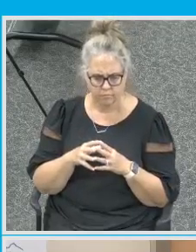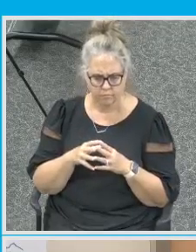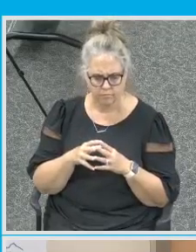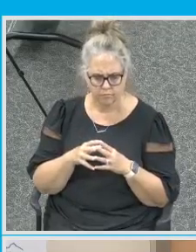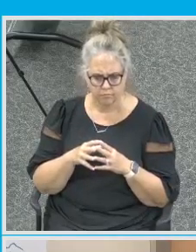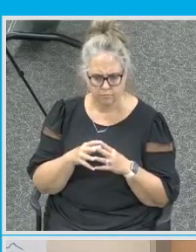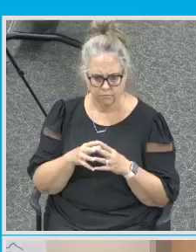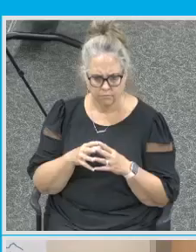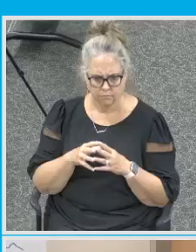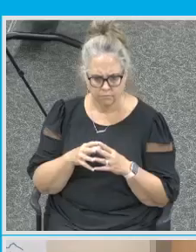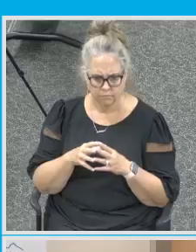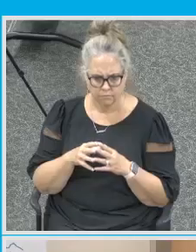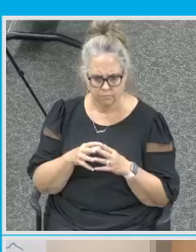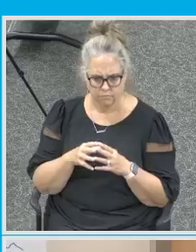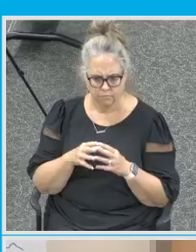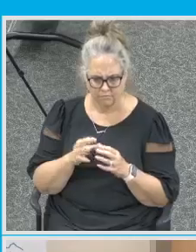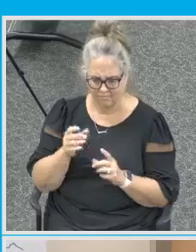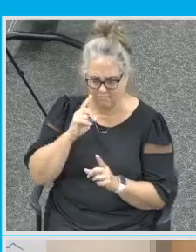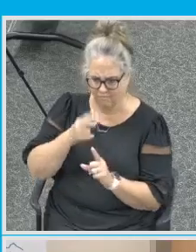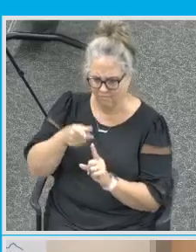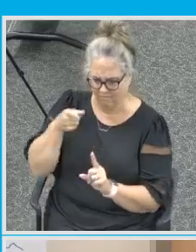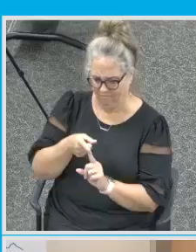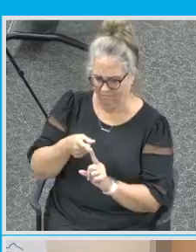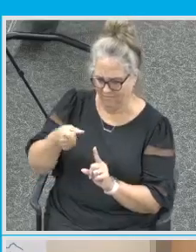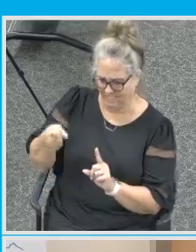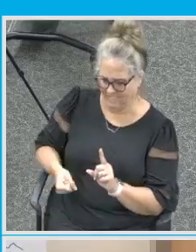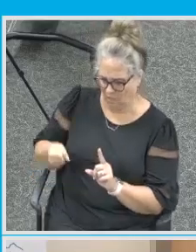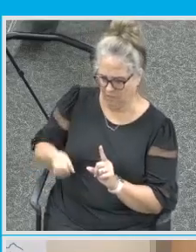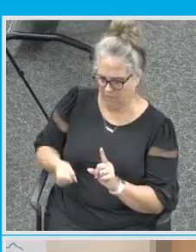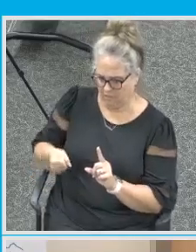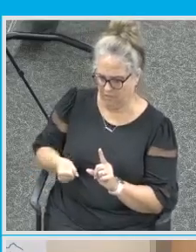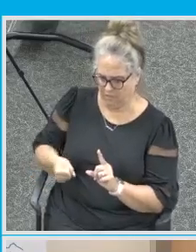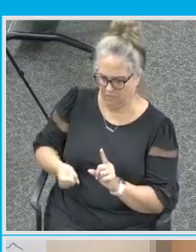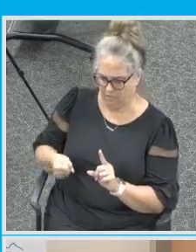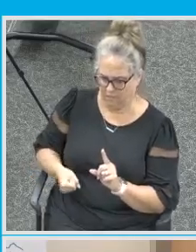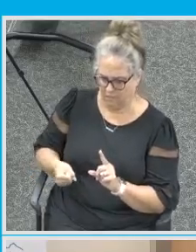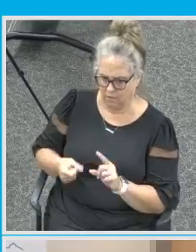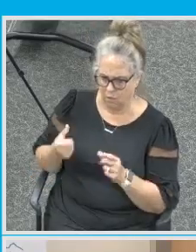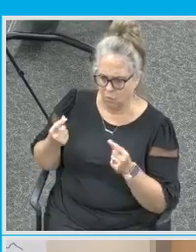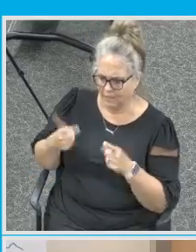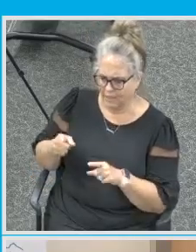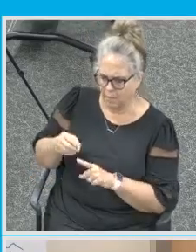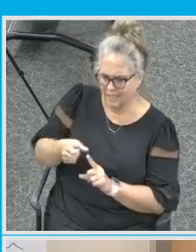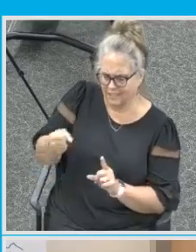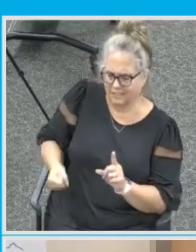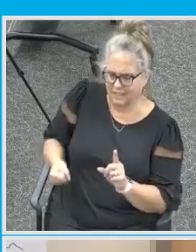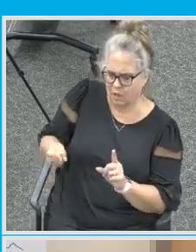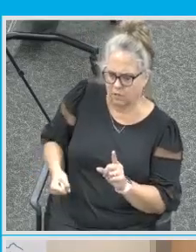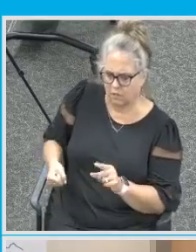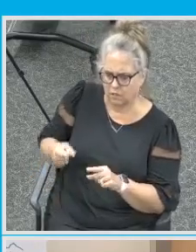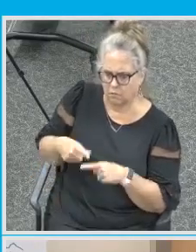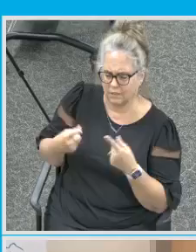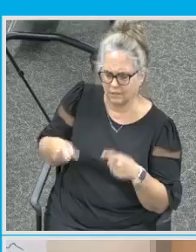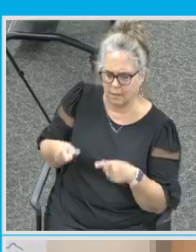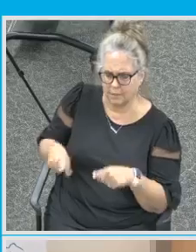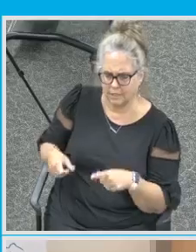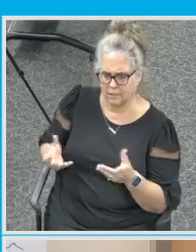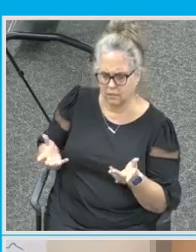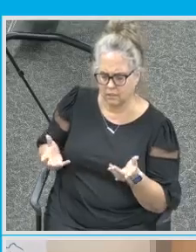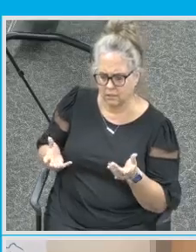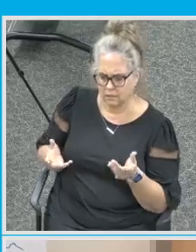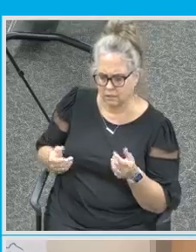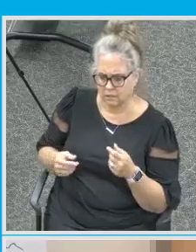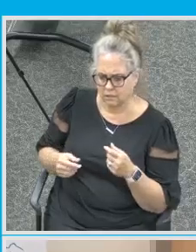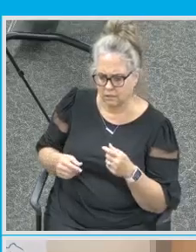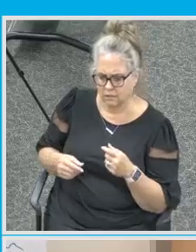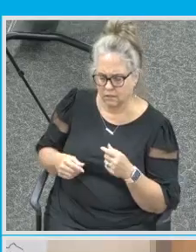influenza season was quote unquote bad. Probably not severe, transmissible. Yeah, it's